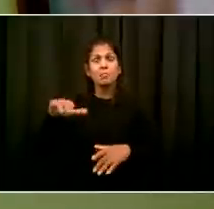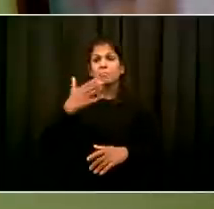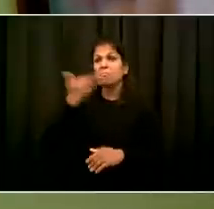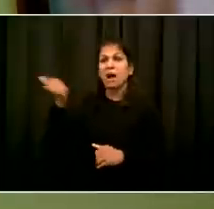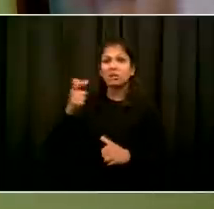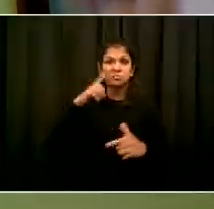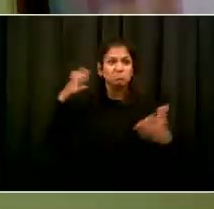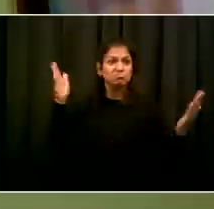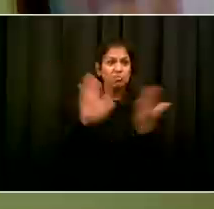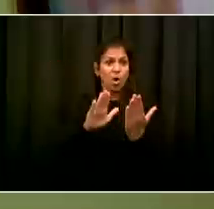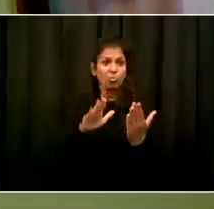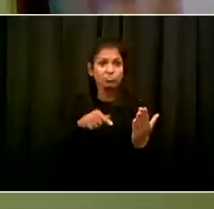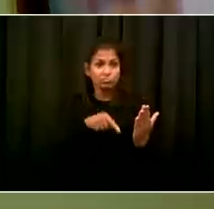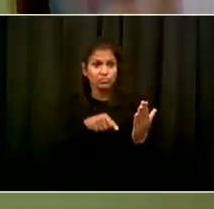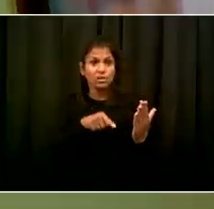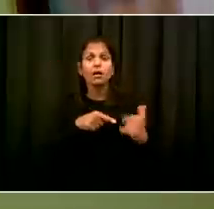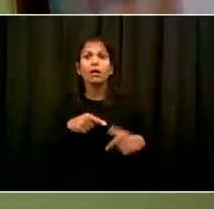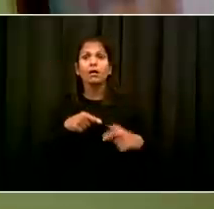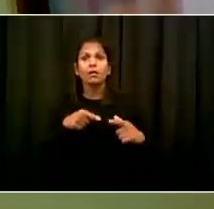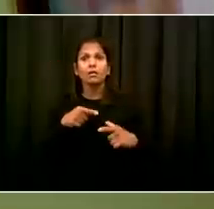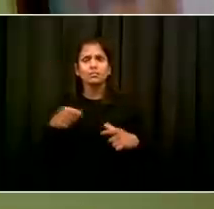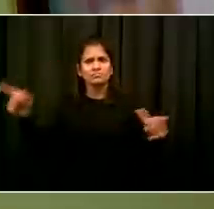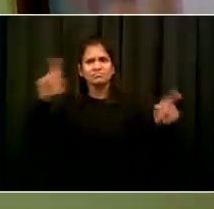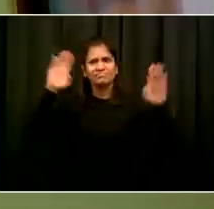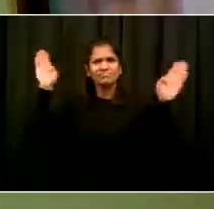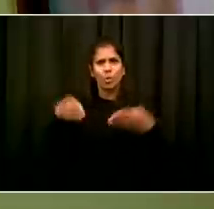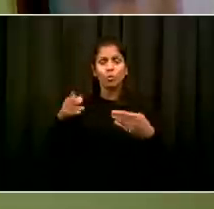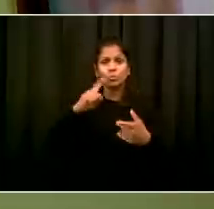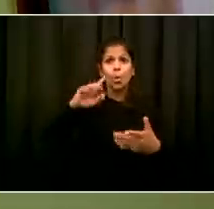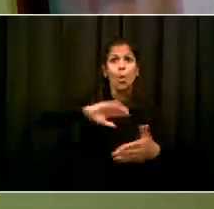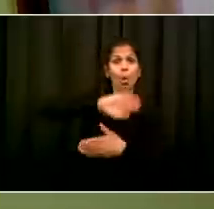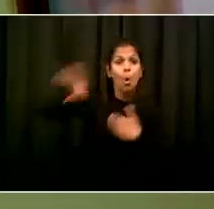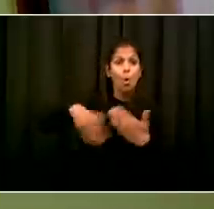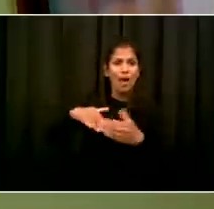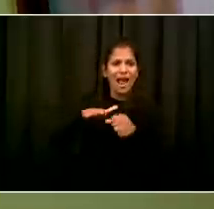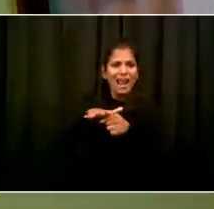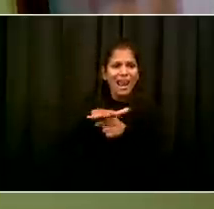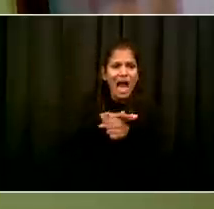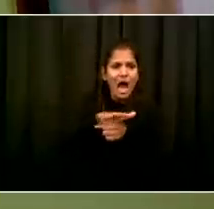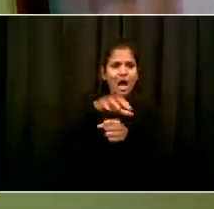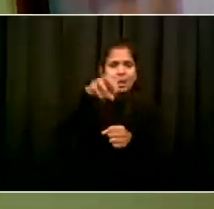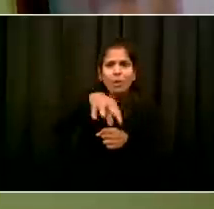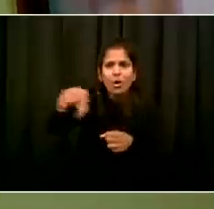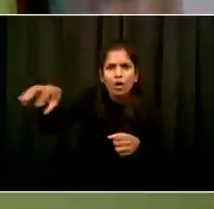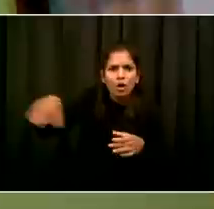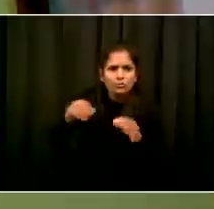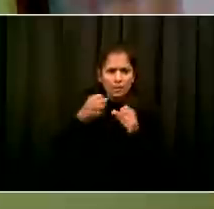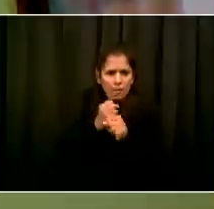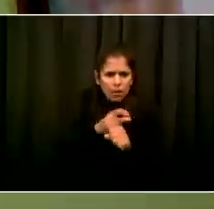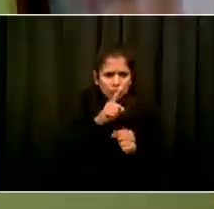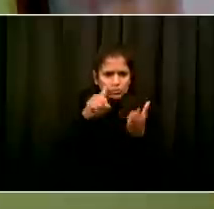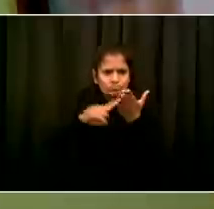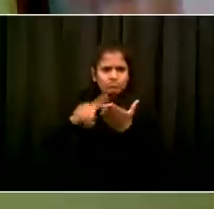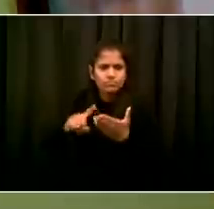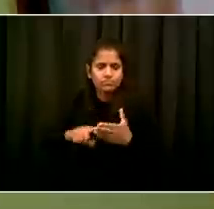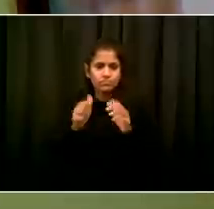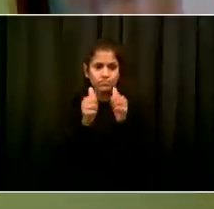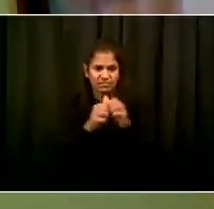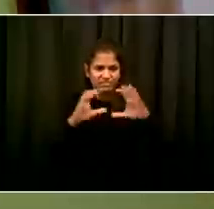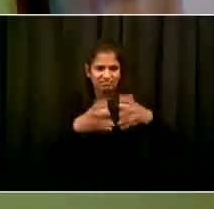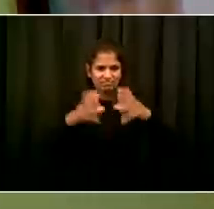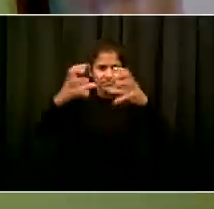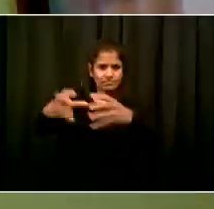instrument. We reserve them for only situations where our individual measures and our testing and tracing can't keep up with epidemic